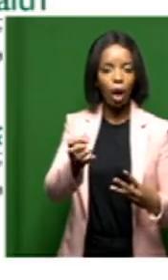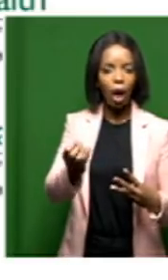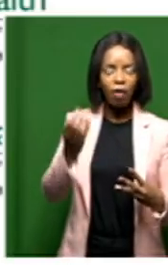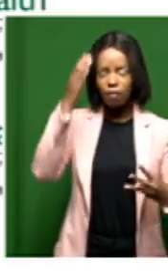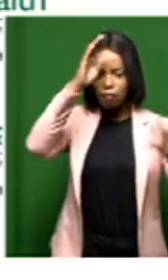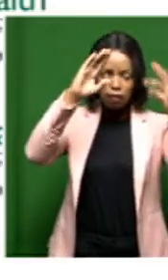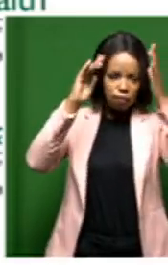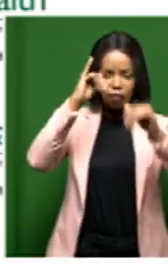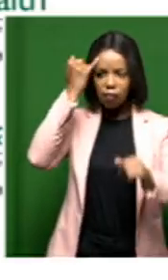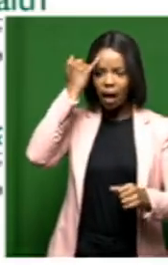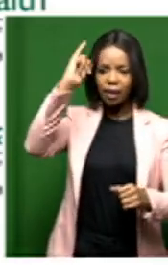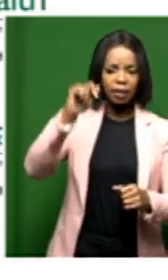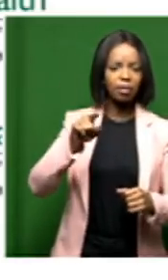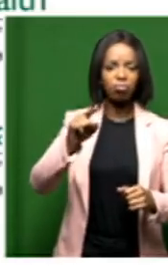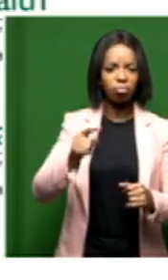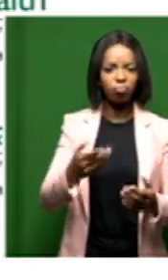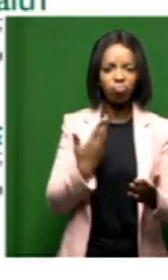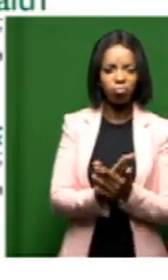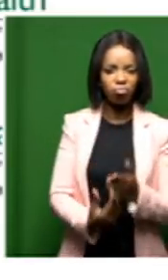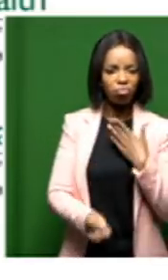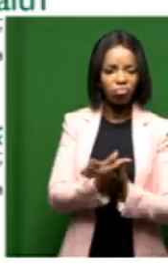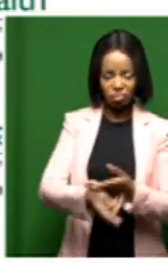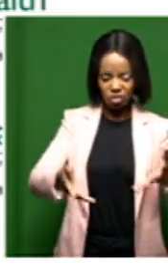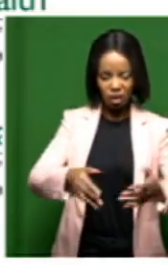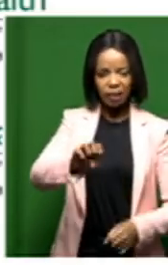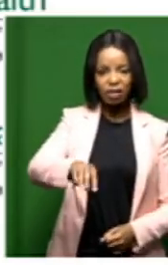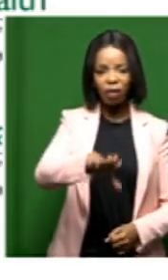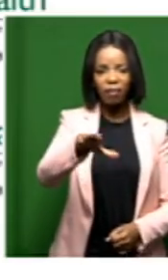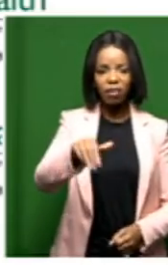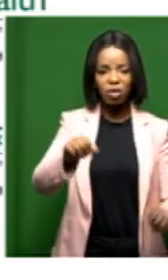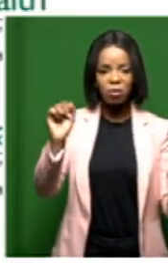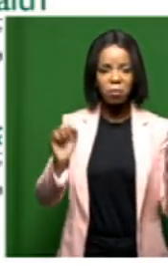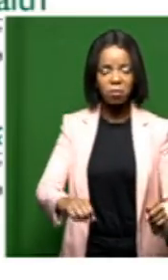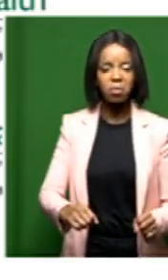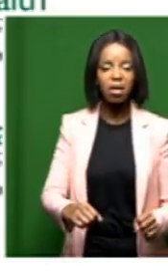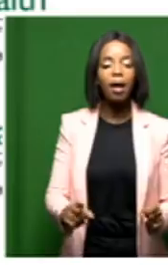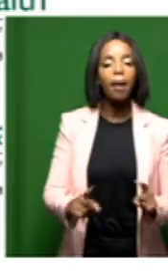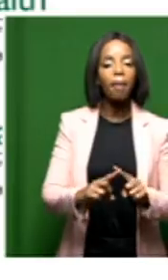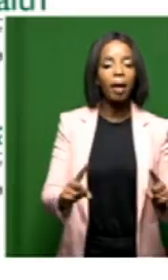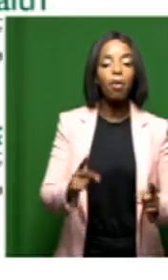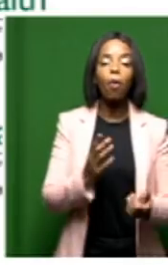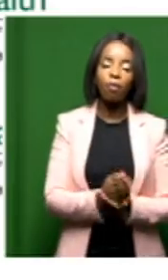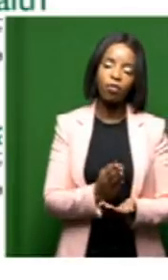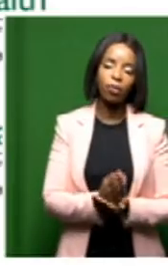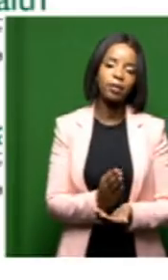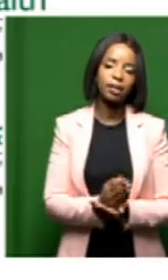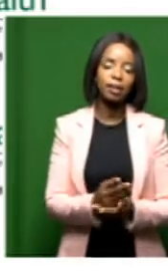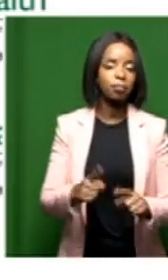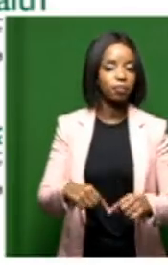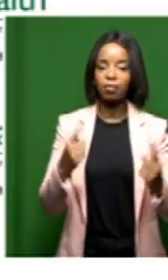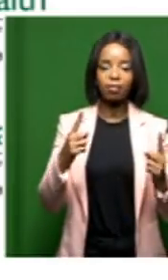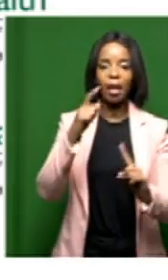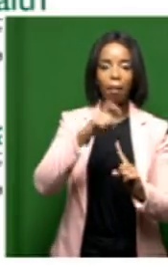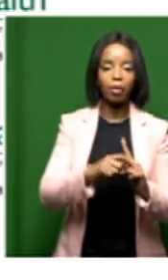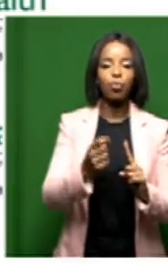ideas and willing to bring those to South Africa. But of course, unlike somebody, you know, who would just be